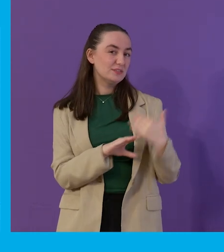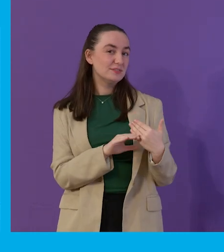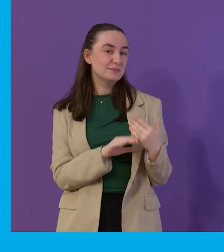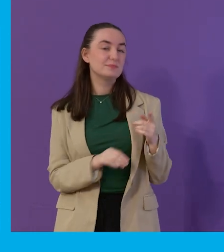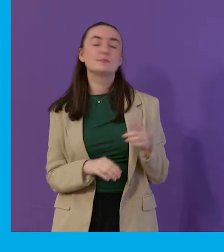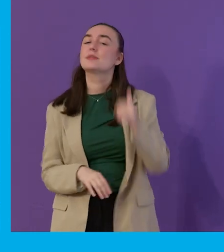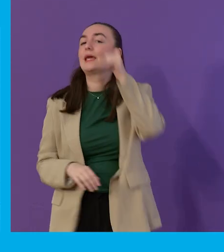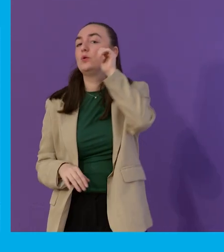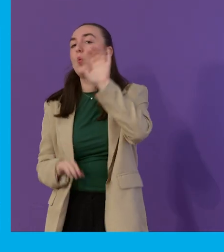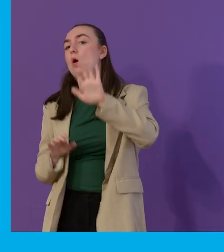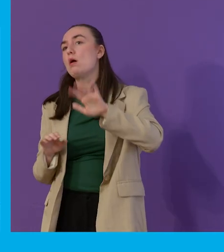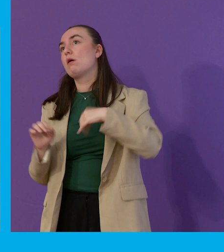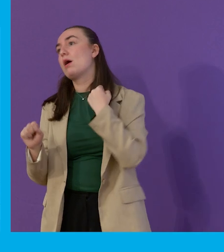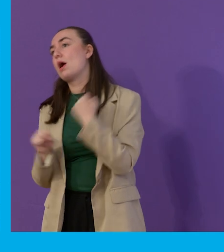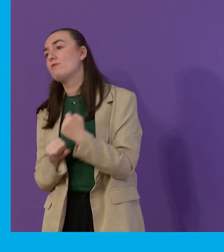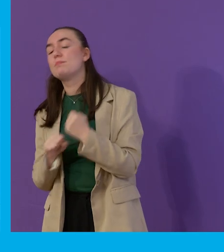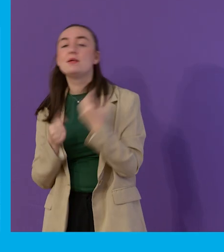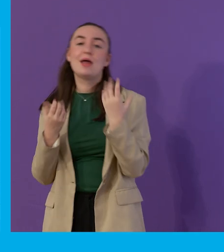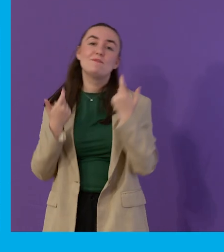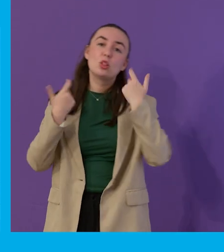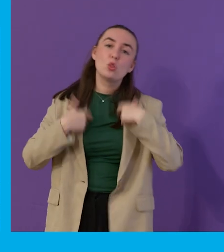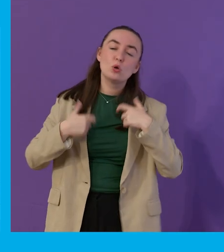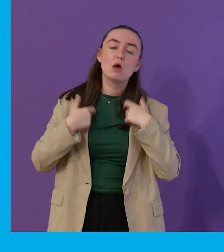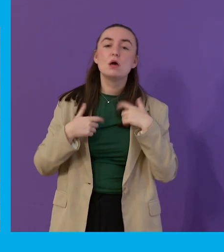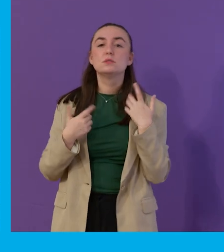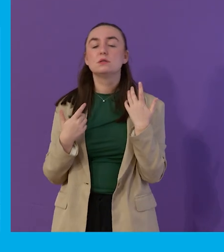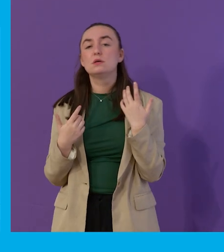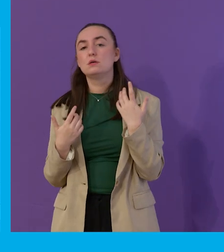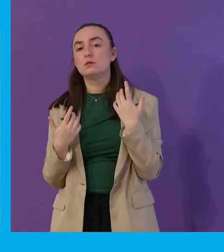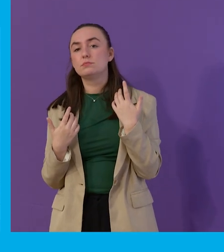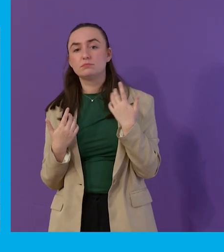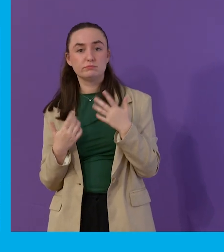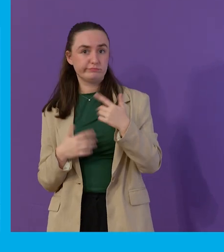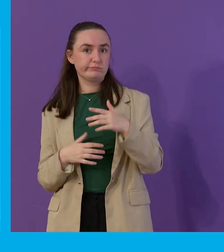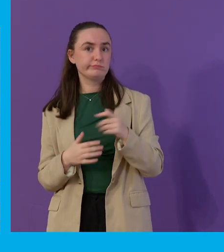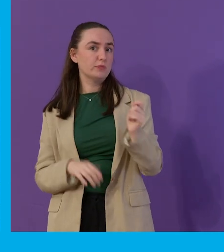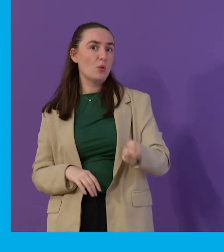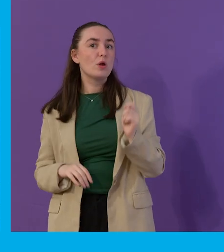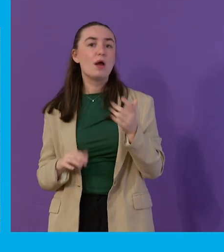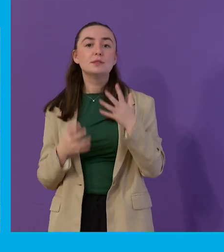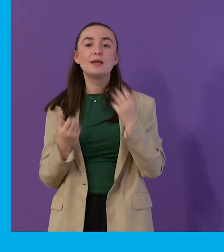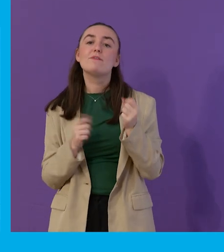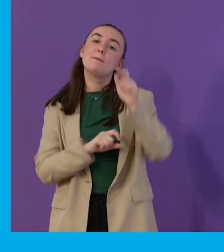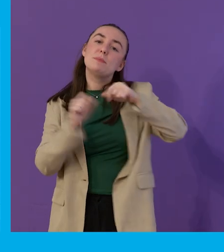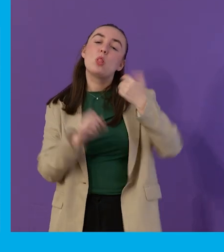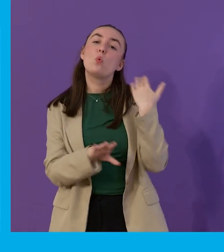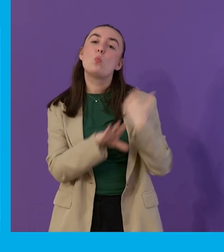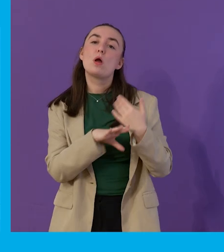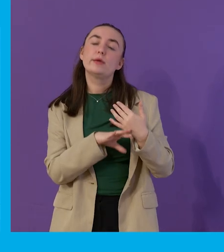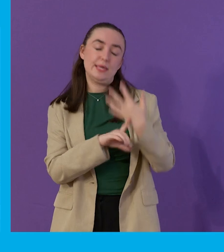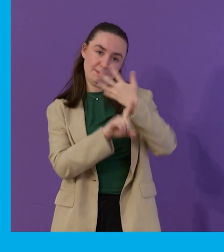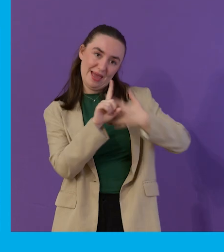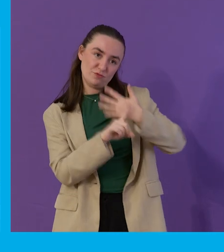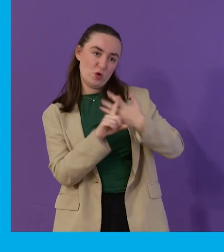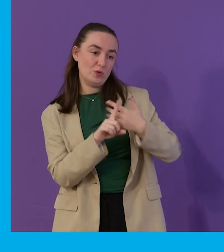obviously the government, and we have government lawyers and folks working behind the scenes, behind the curtain as I call it, really trying to do a very